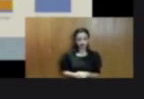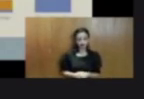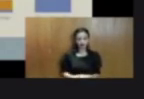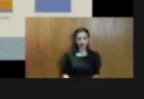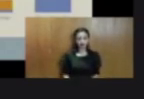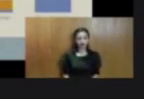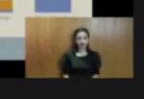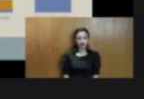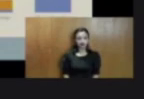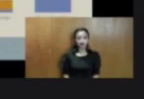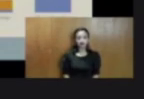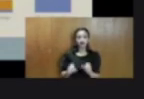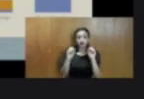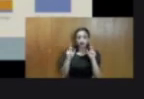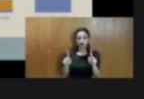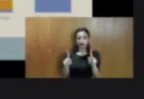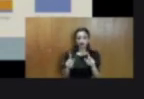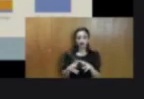Okay, here we go.